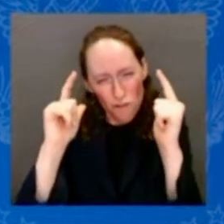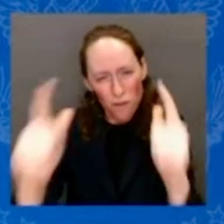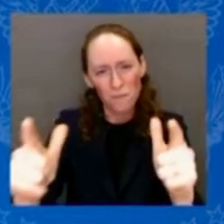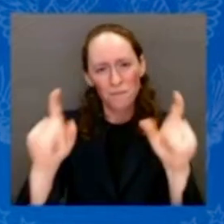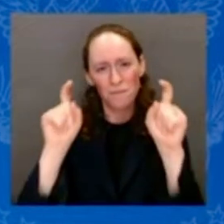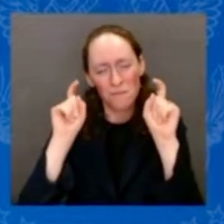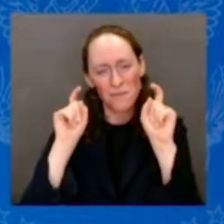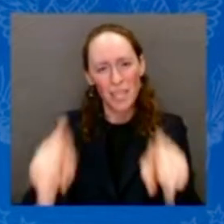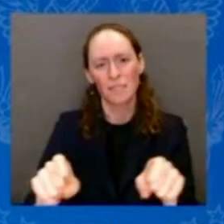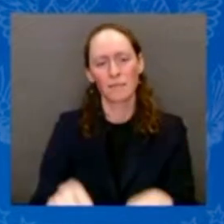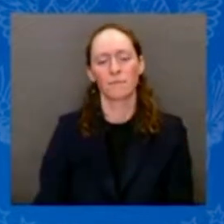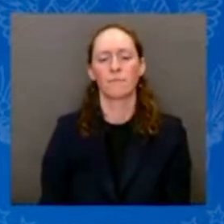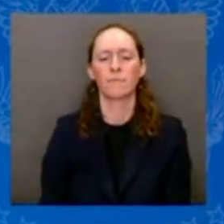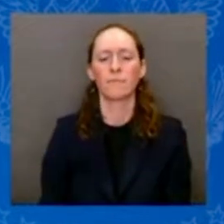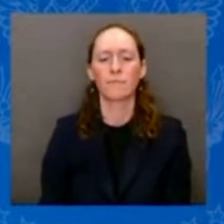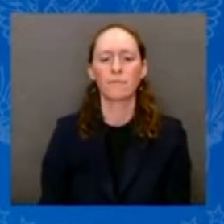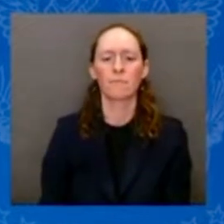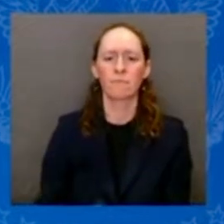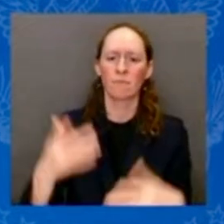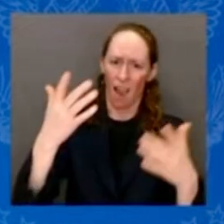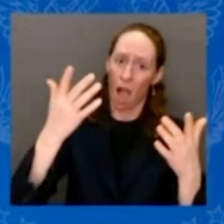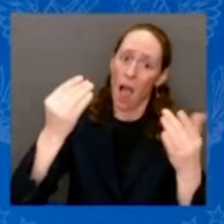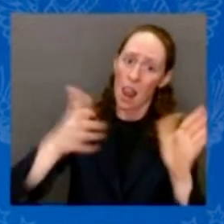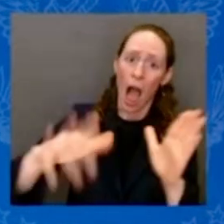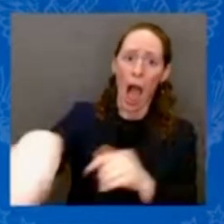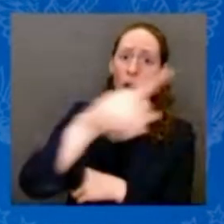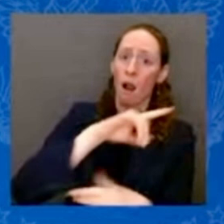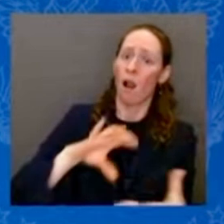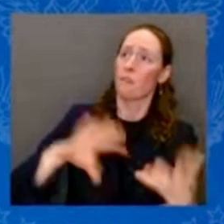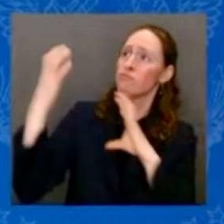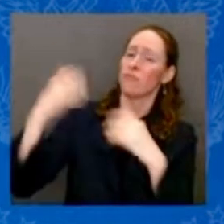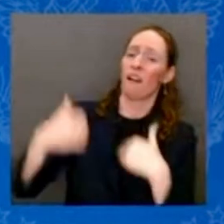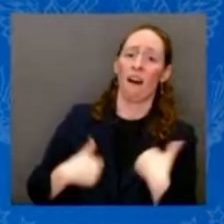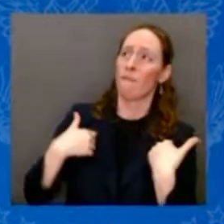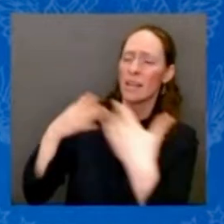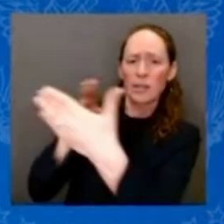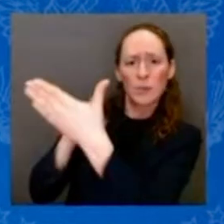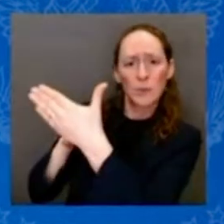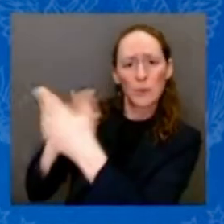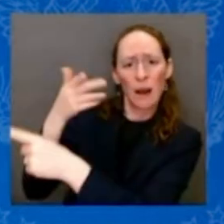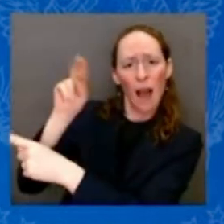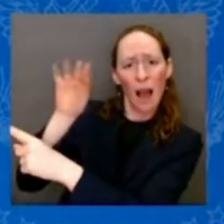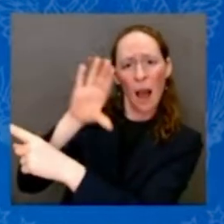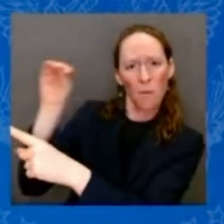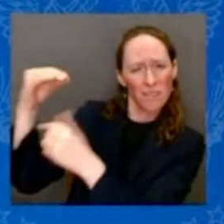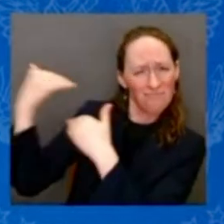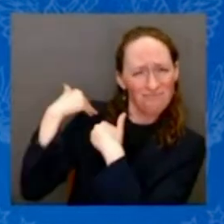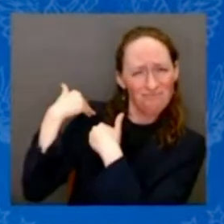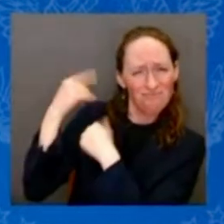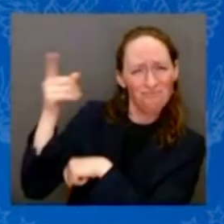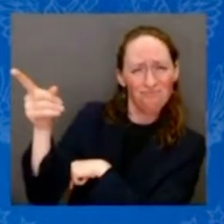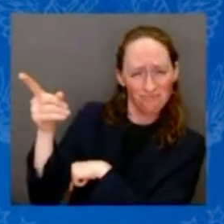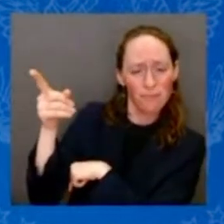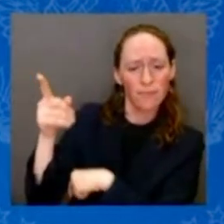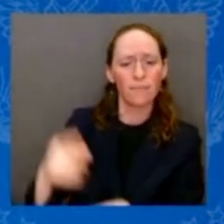And I'm determined, once again, to ban assault weapons and high-capacity magazines.